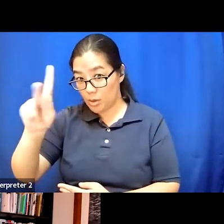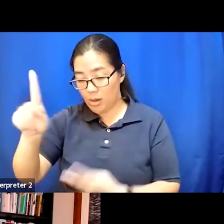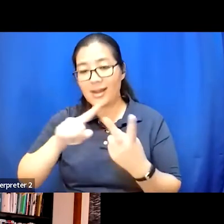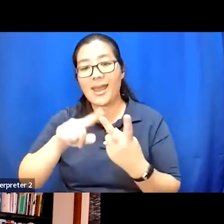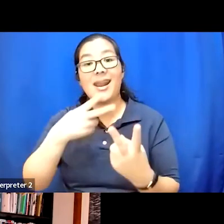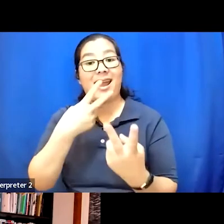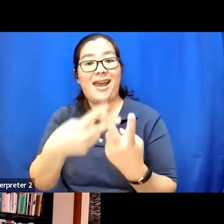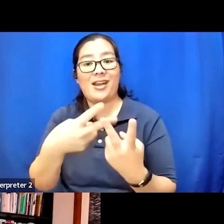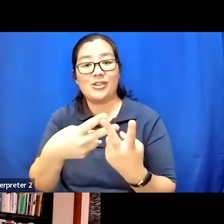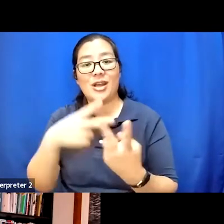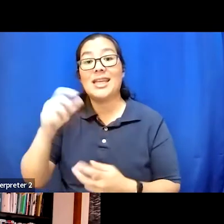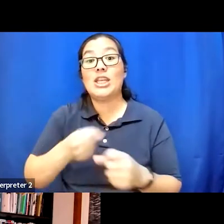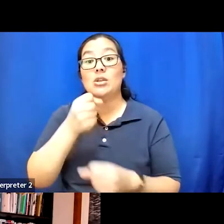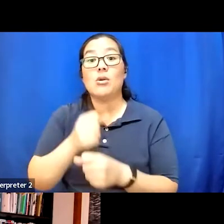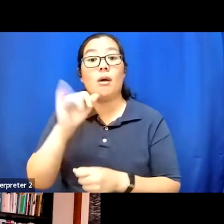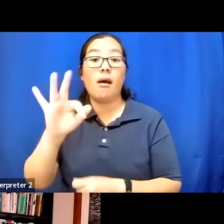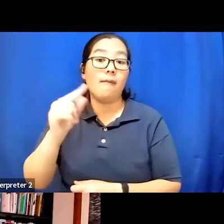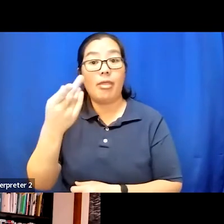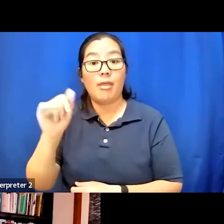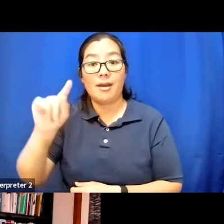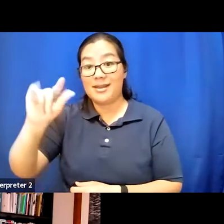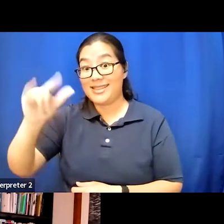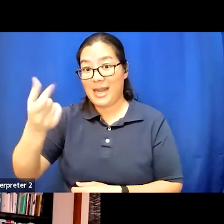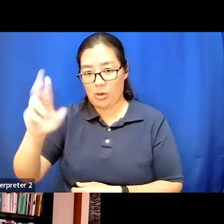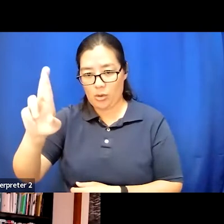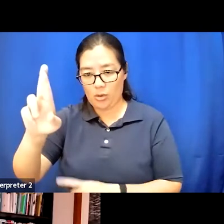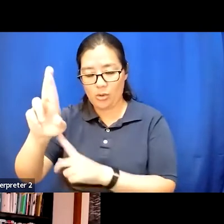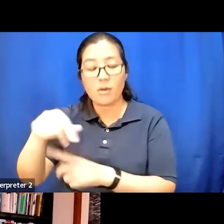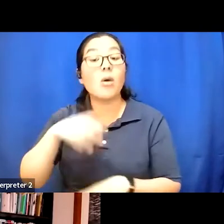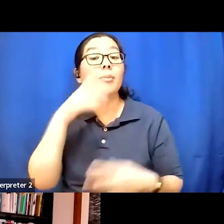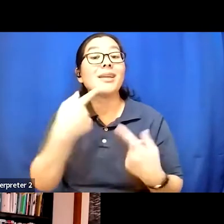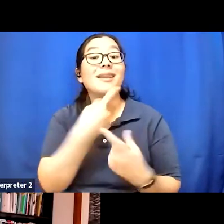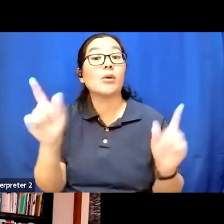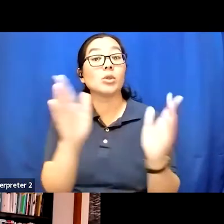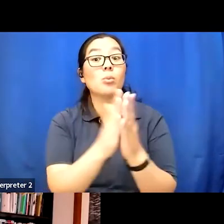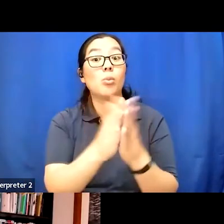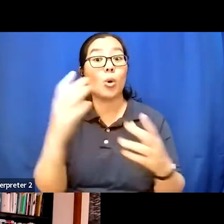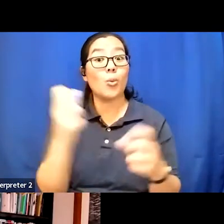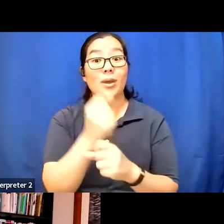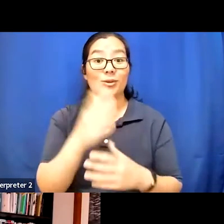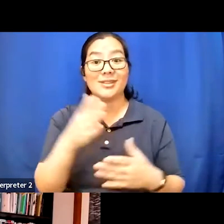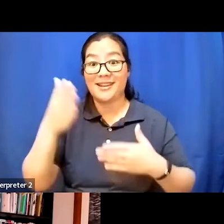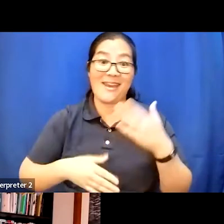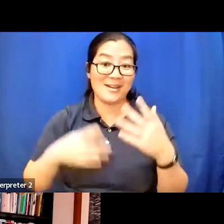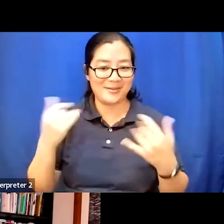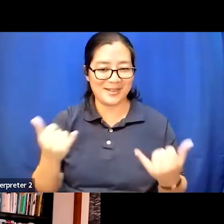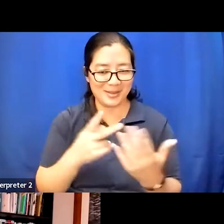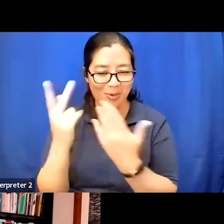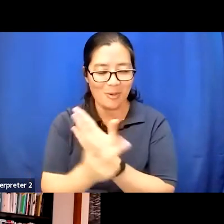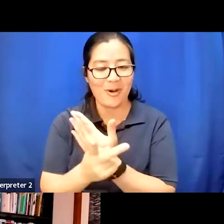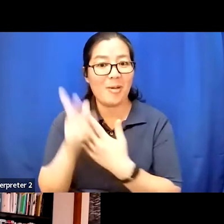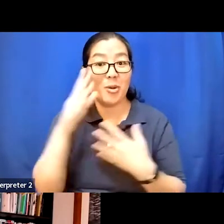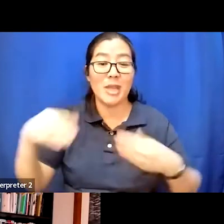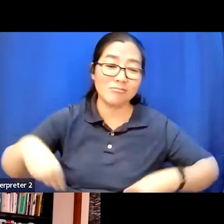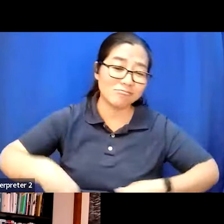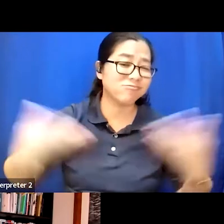#YearOfTheTiger. And we'll be announcing the book winners at the end of the program. So stay tuned for that. But we are going to give away a lot of